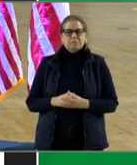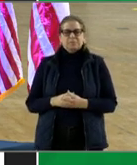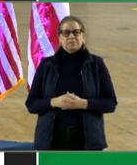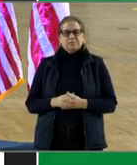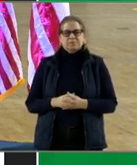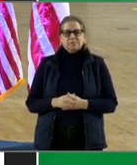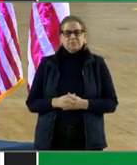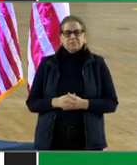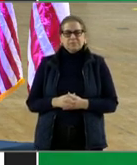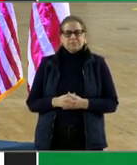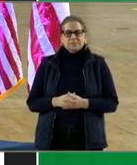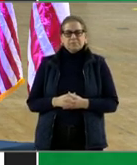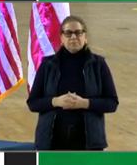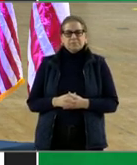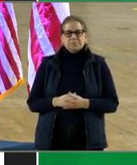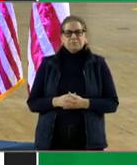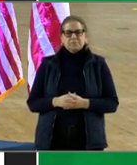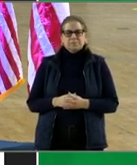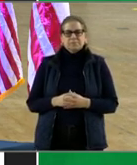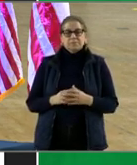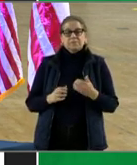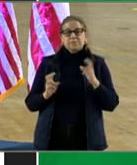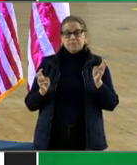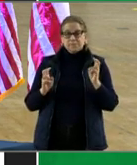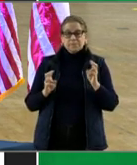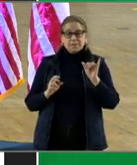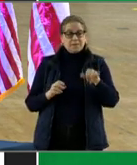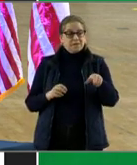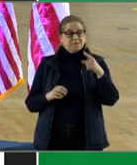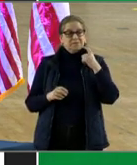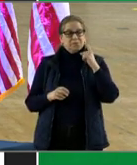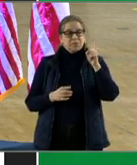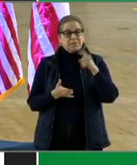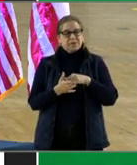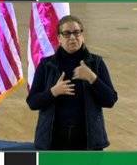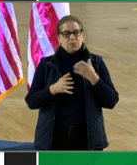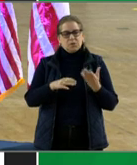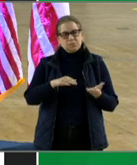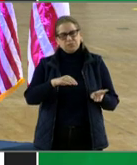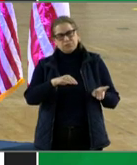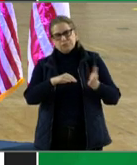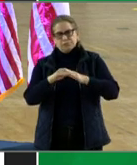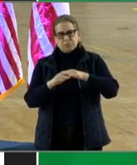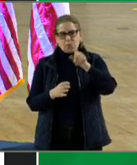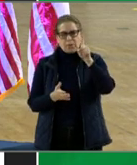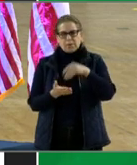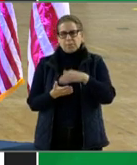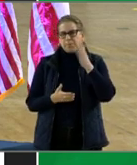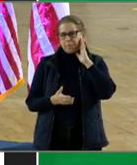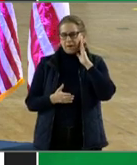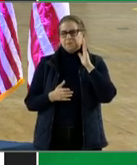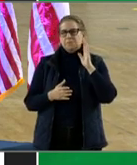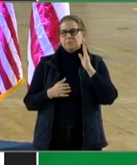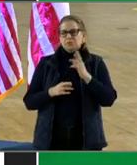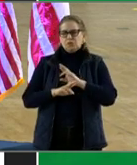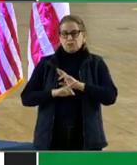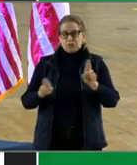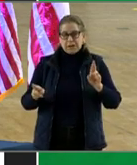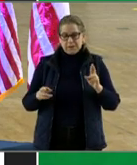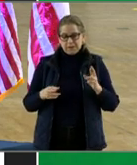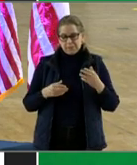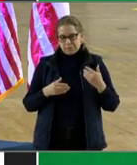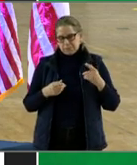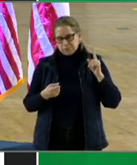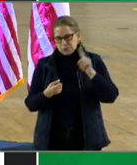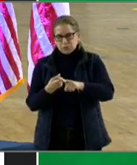those first 1,000 beds online by April 15th. One of the things in the two models that the mayor mentioned